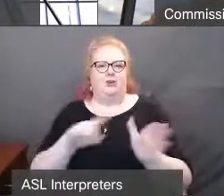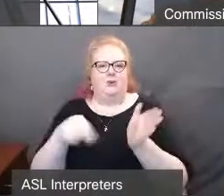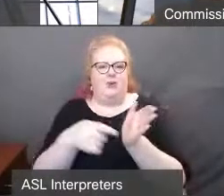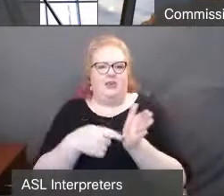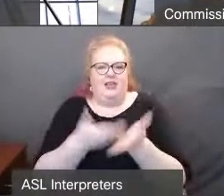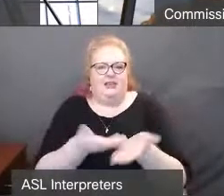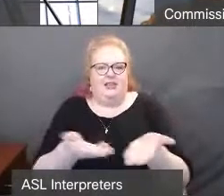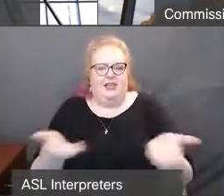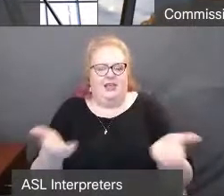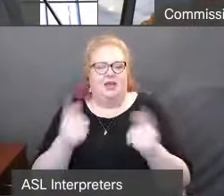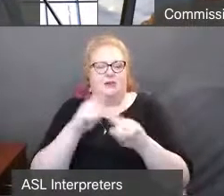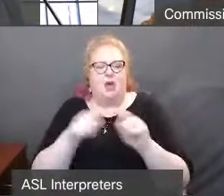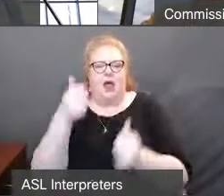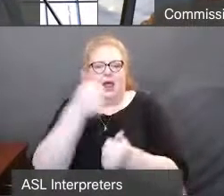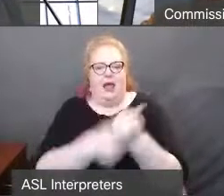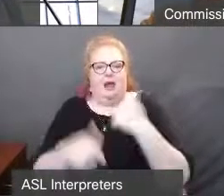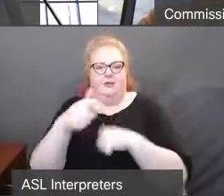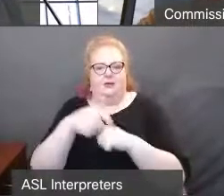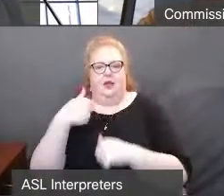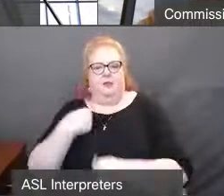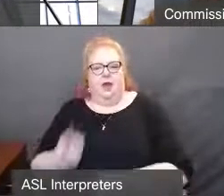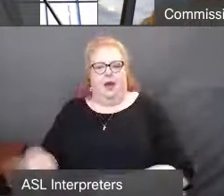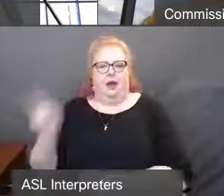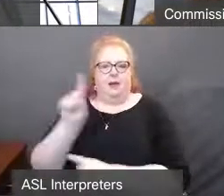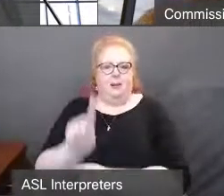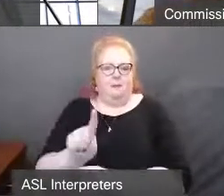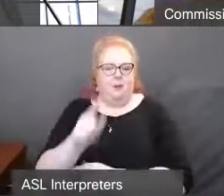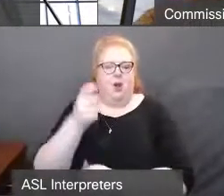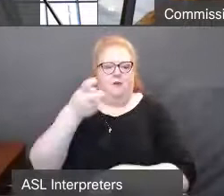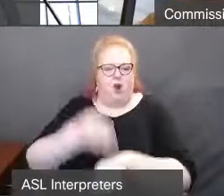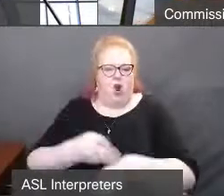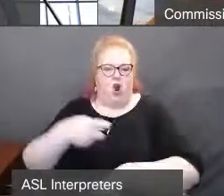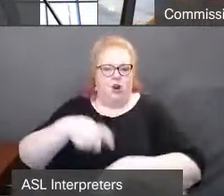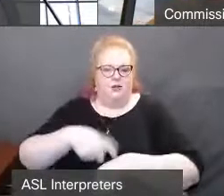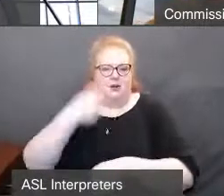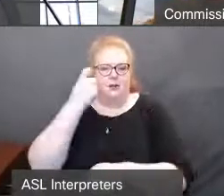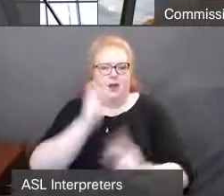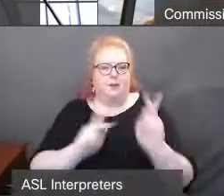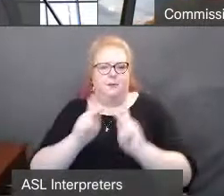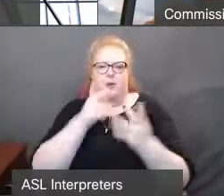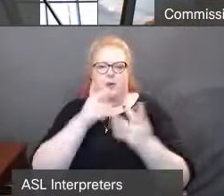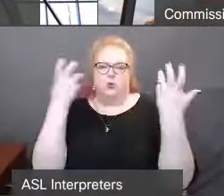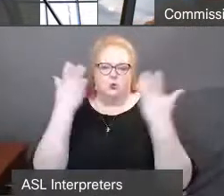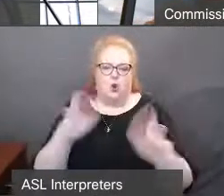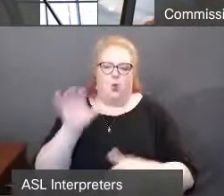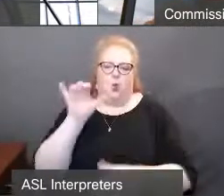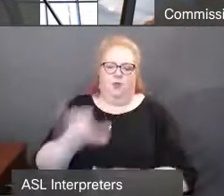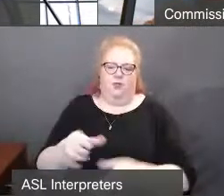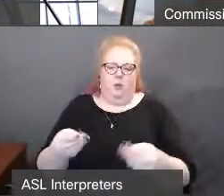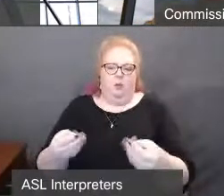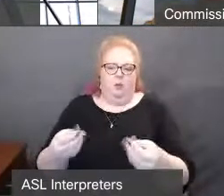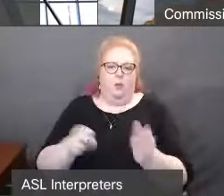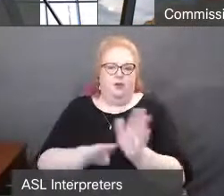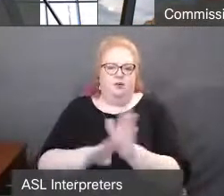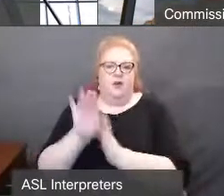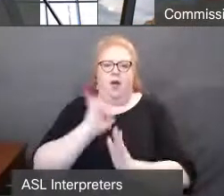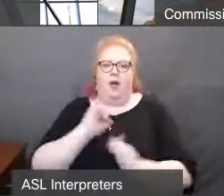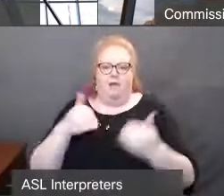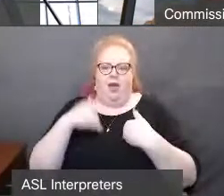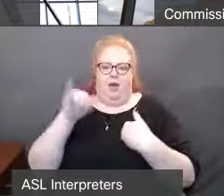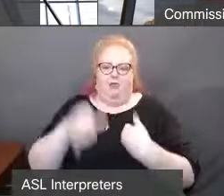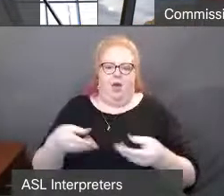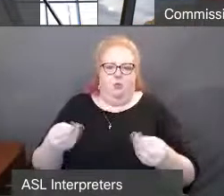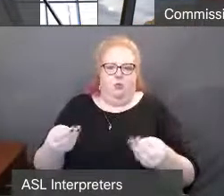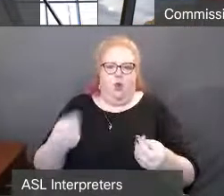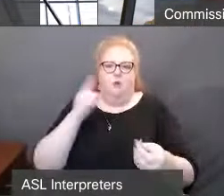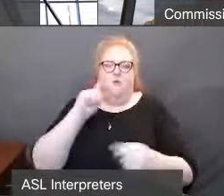And when I come up here, I have a hard time because people don't want to have that property developed. I've had it for a long time. I'm just trying to fill